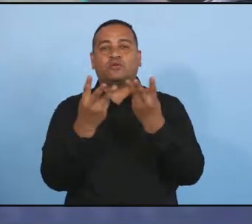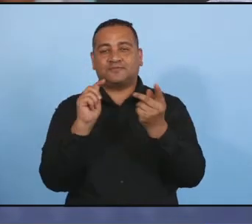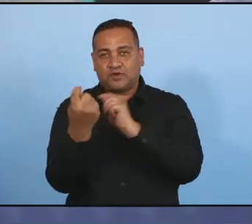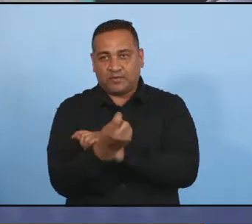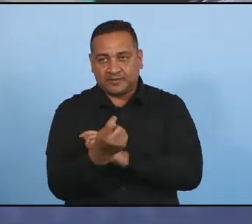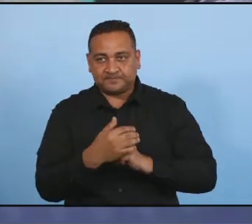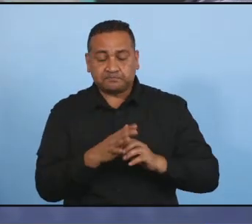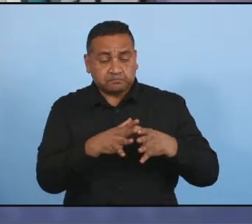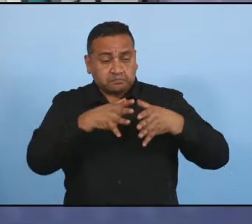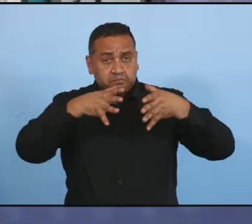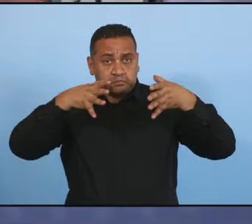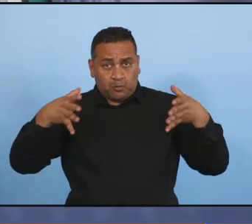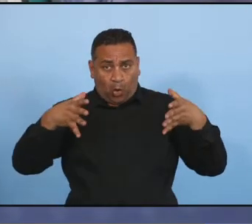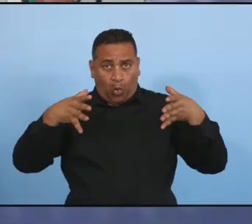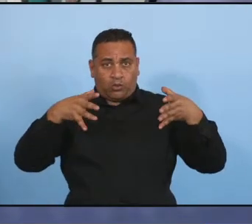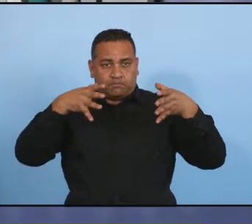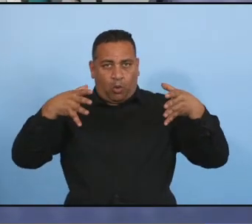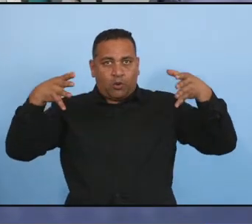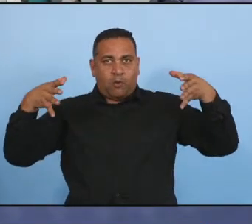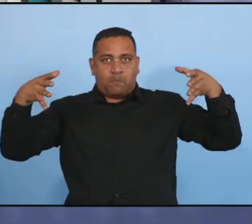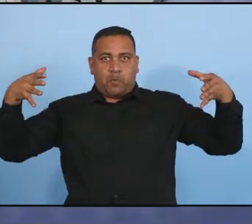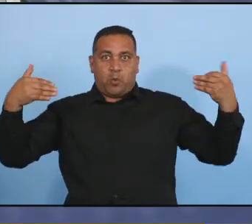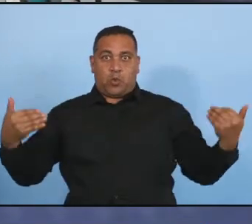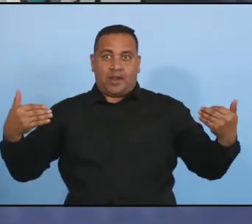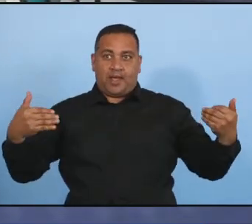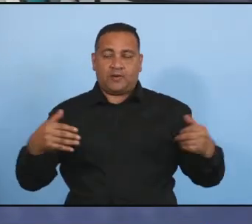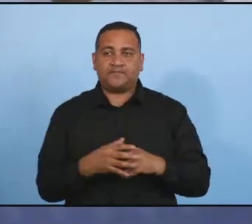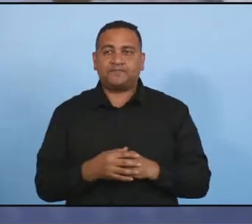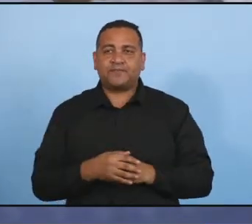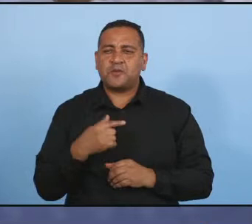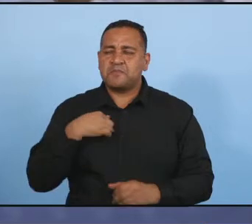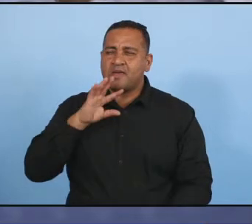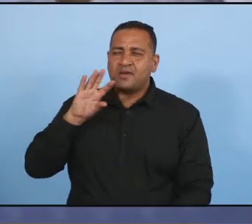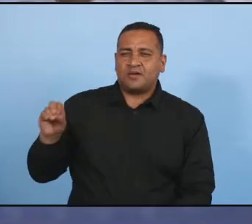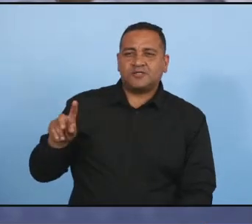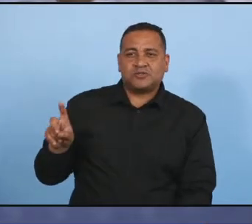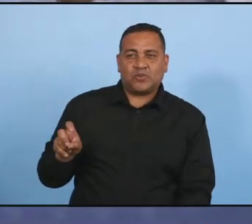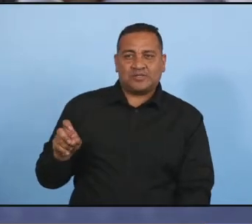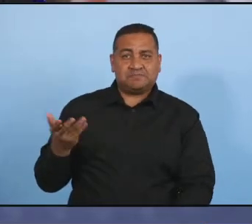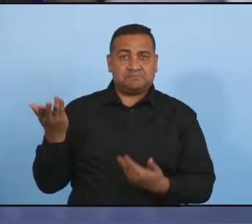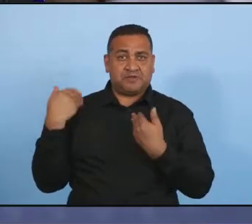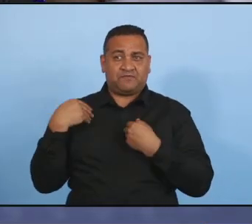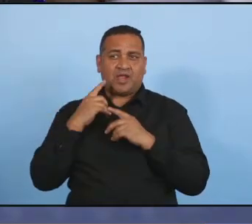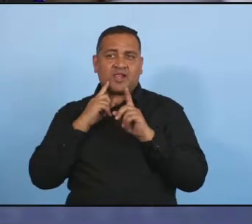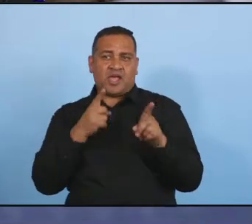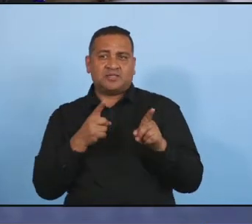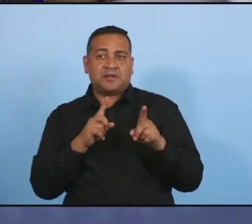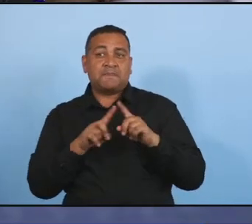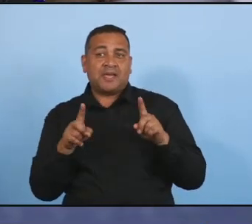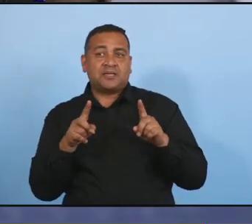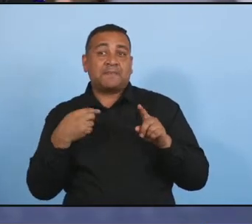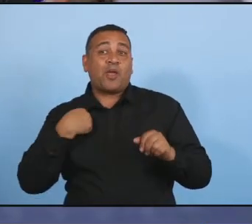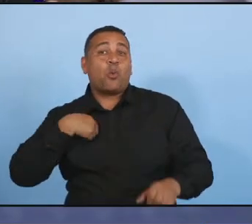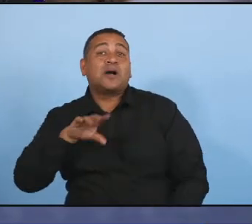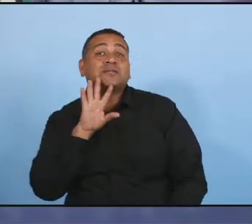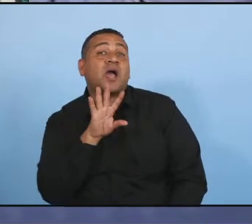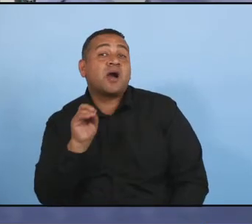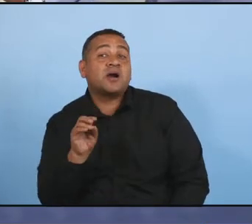want to ask you this, a cheeky question though, but because it was answered earlier, I don't ask, but I want to ask it this Go time. for it.